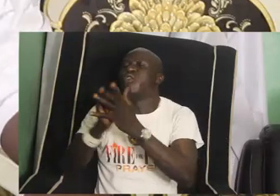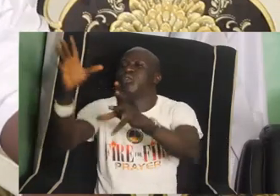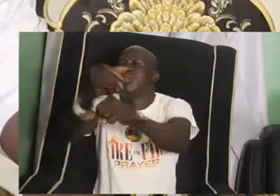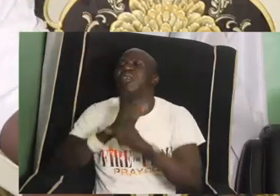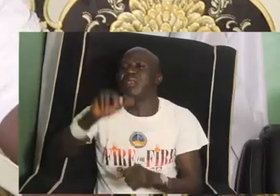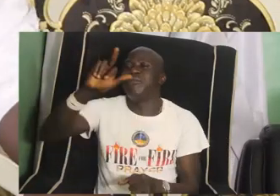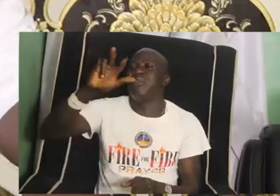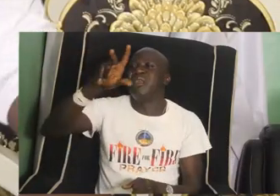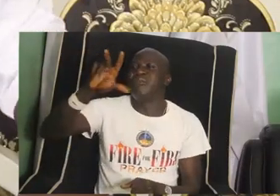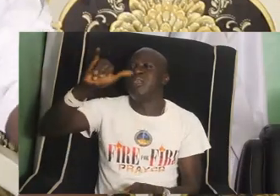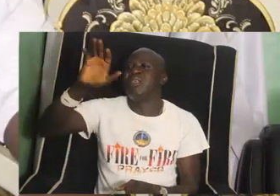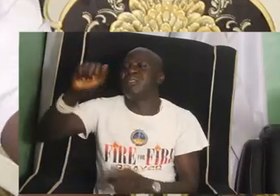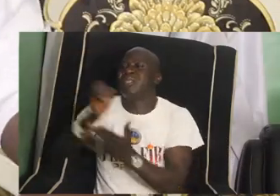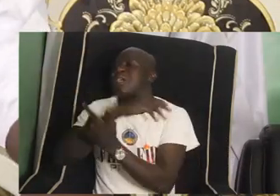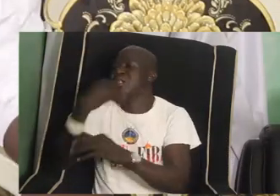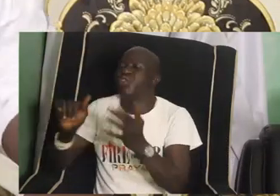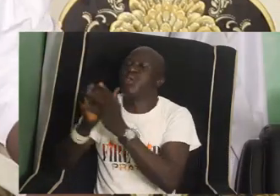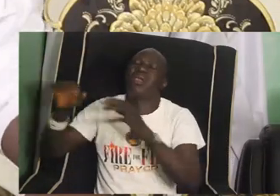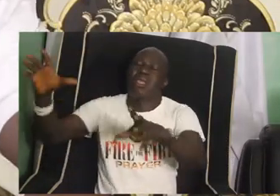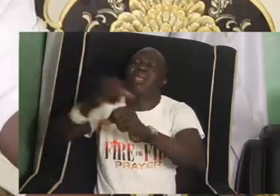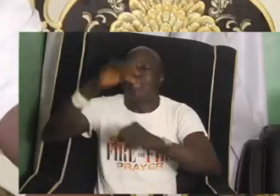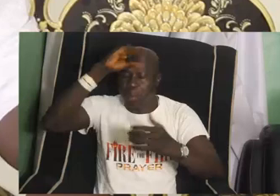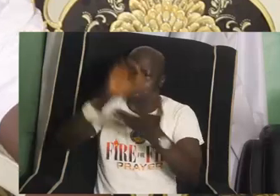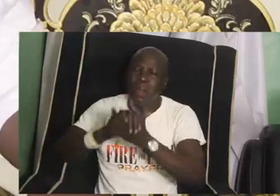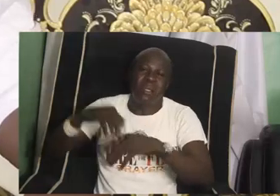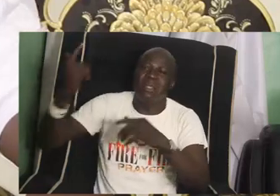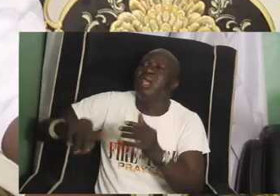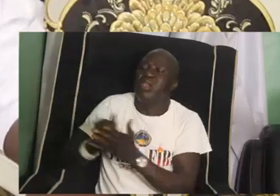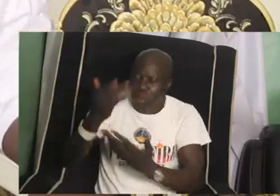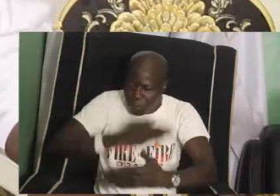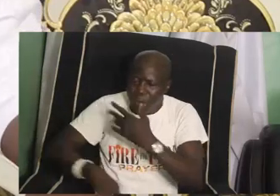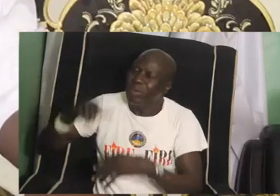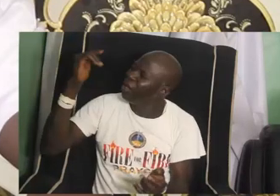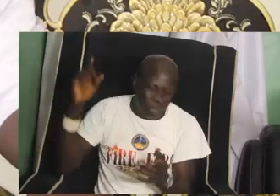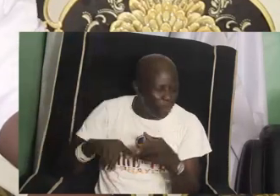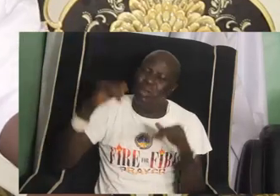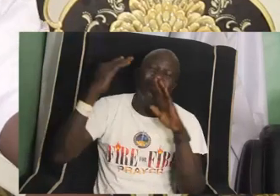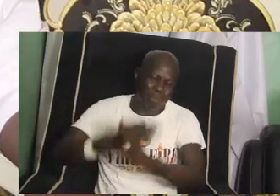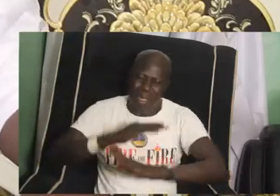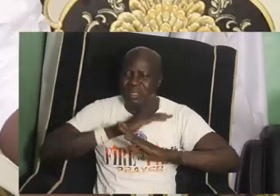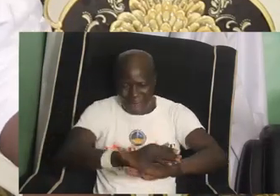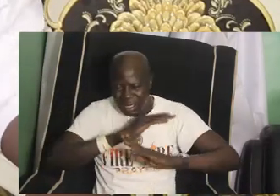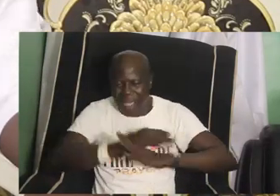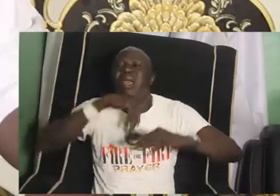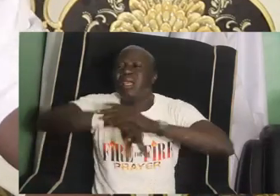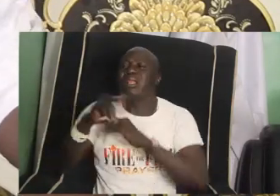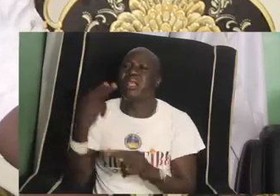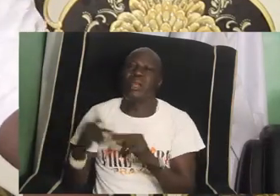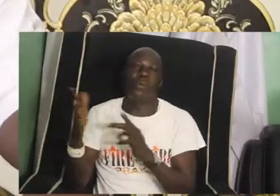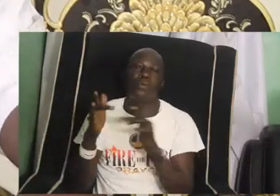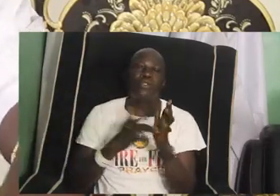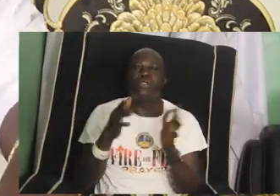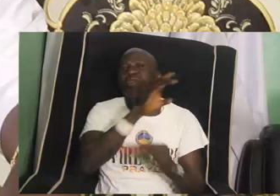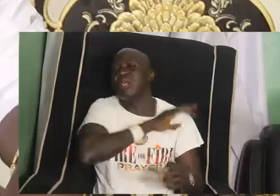àṣetì. O de lọ́kọ̀tì. O de bímọ tí wọ́n jọ sàti orí ẹ̀. Erakuda Mutabura.